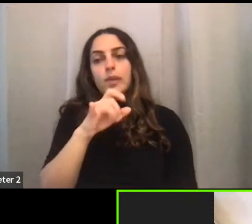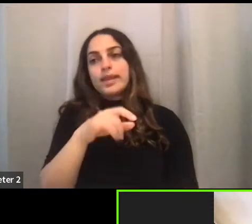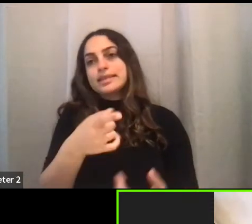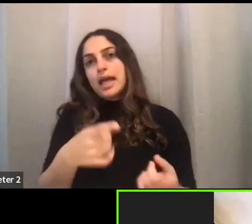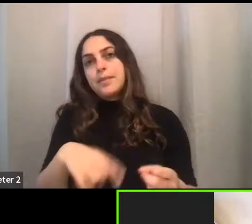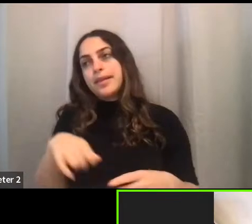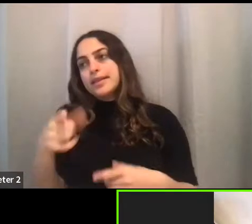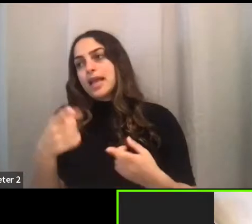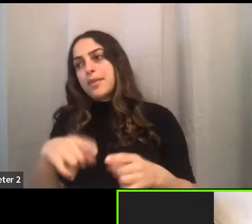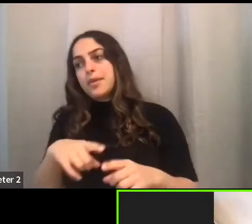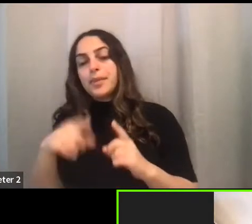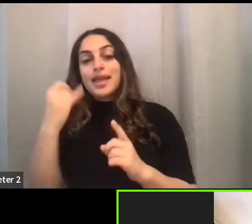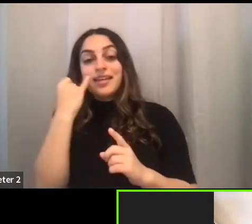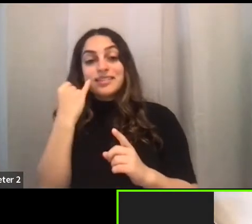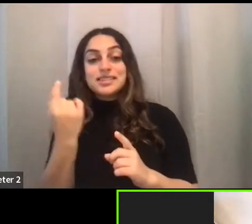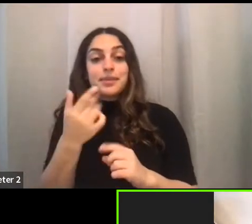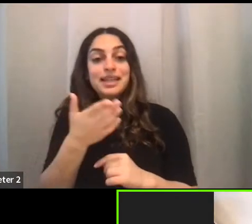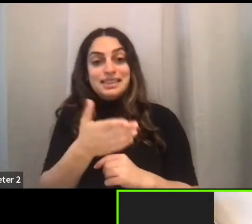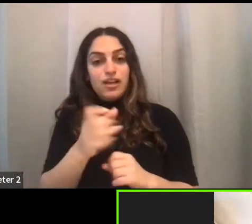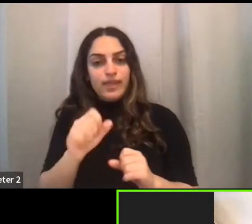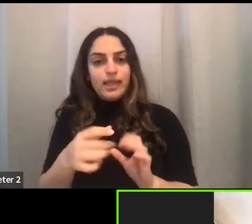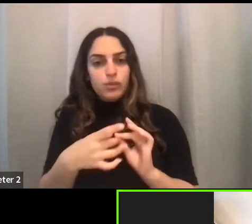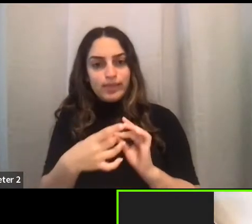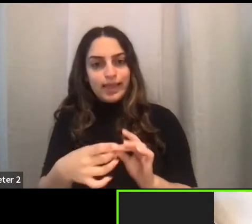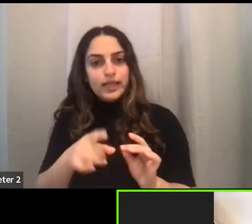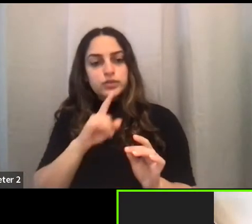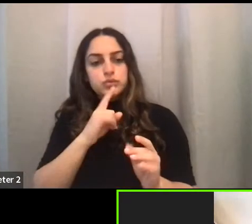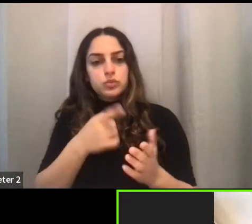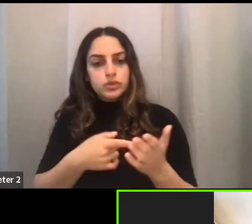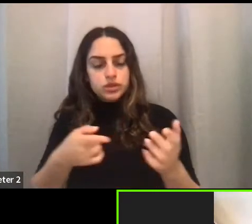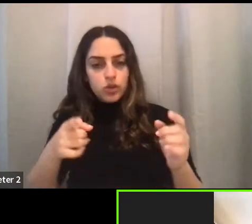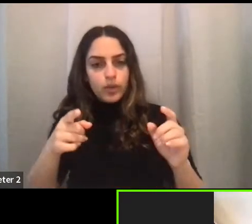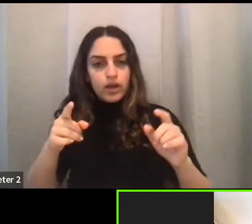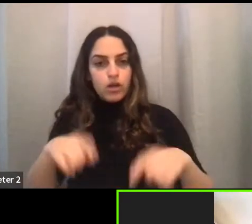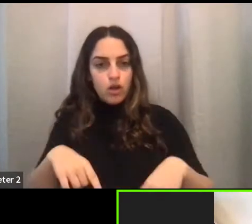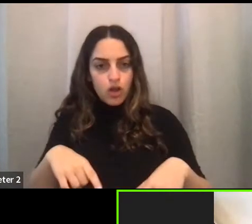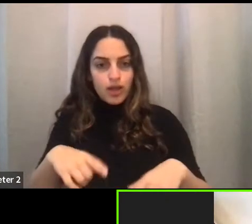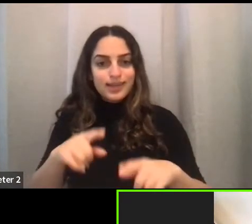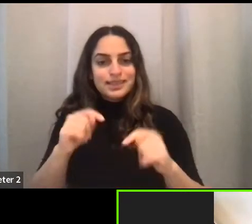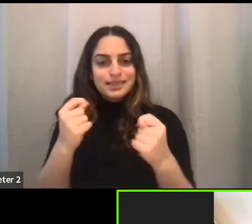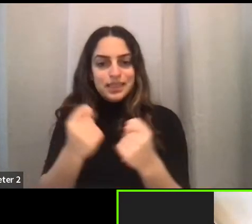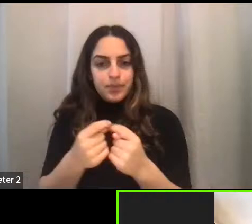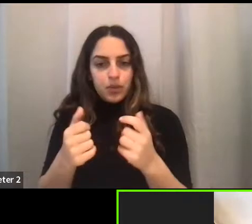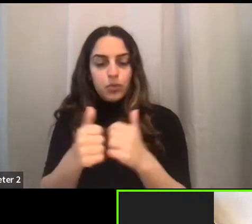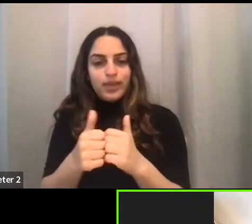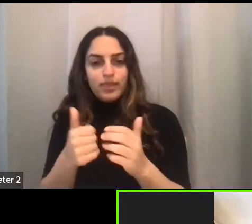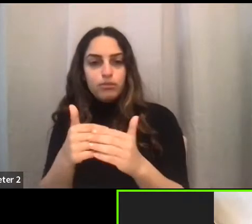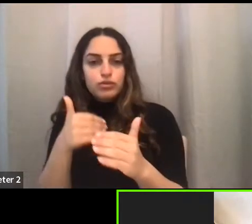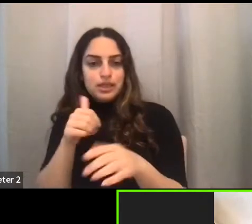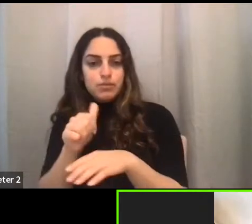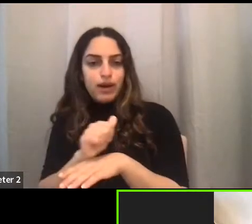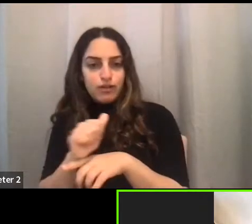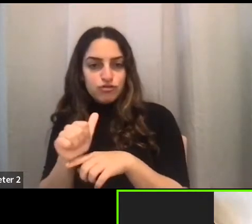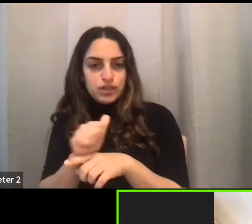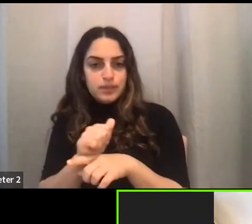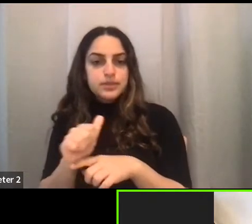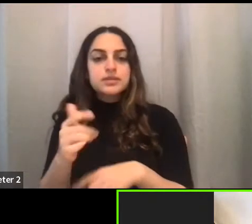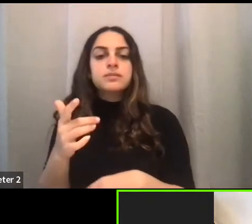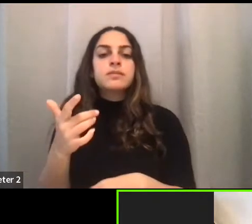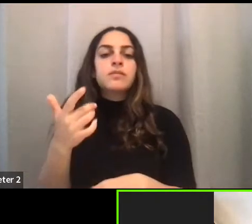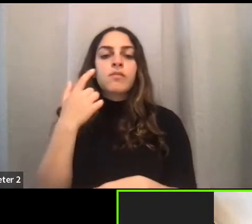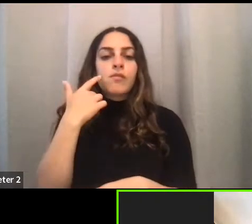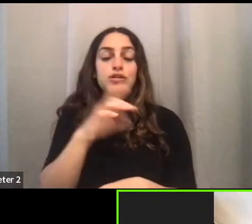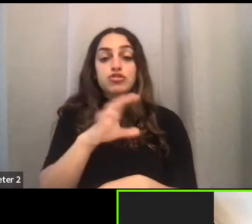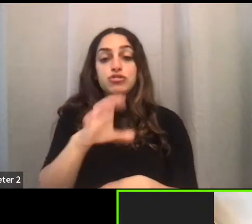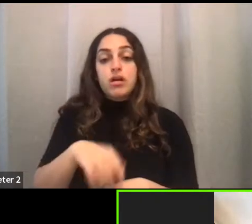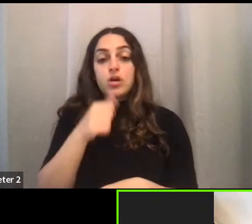have somebody there that can relate literally to what's going on and teaming up with pre-apprenticeships well chicago women of trade